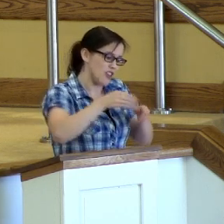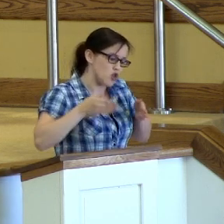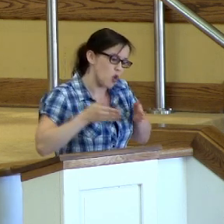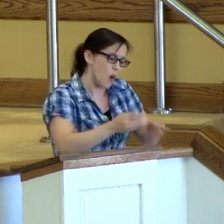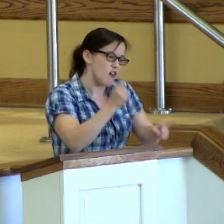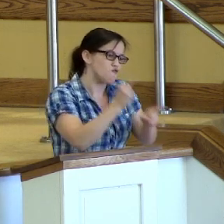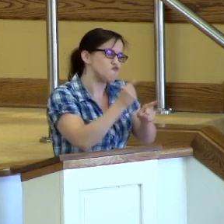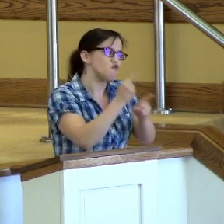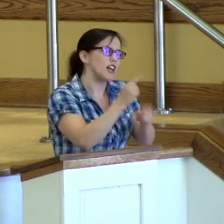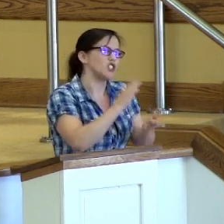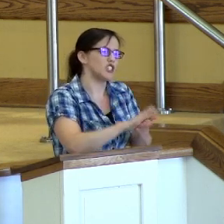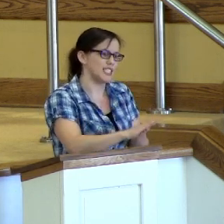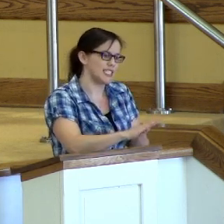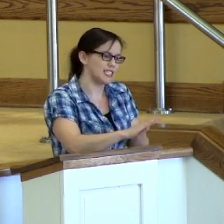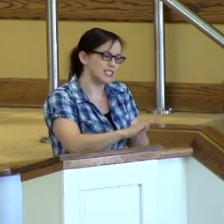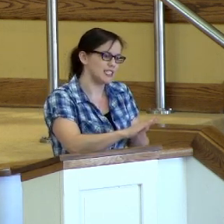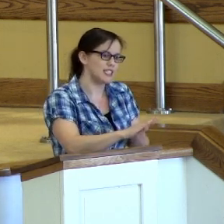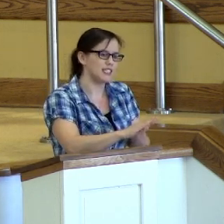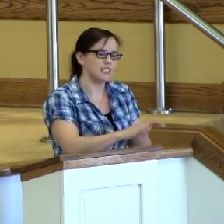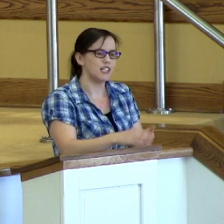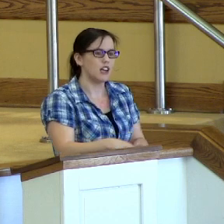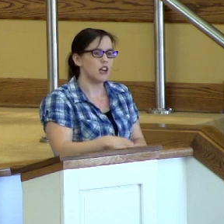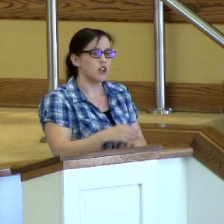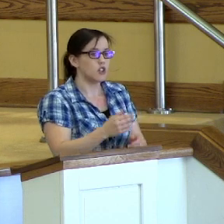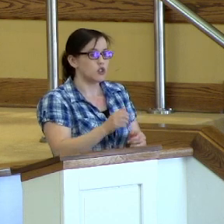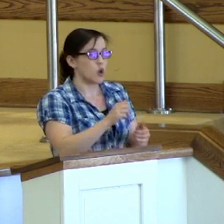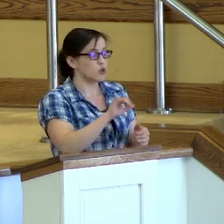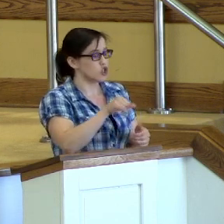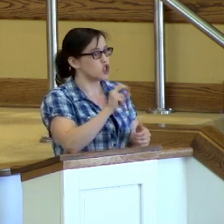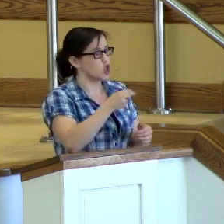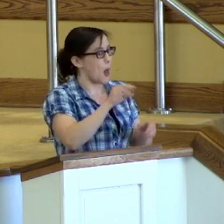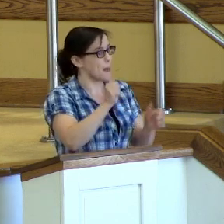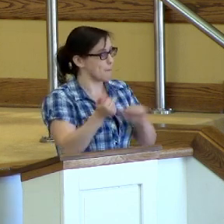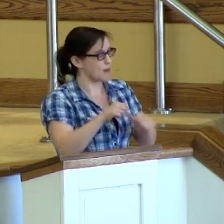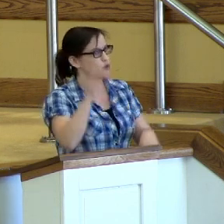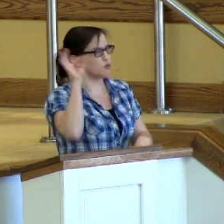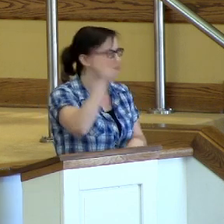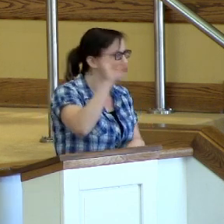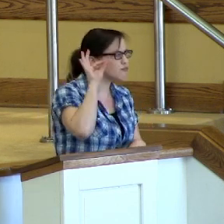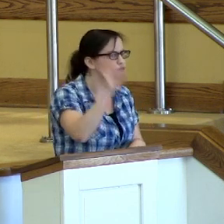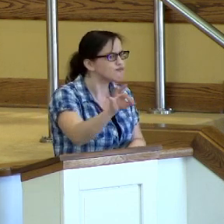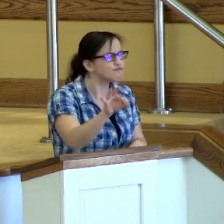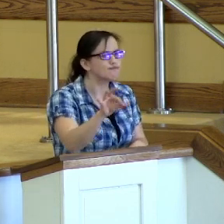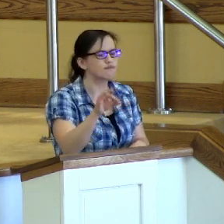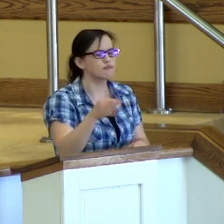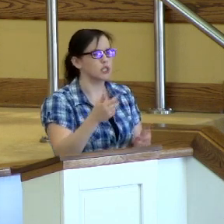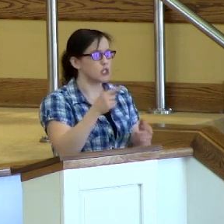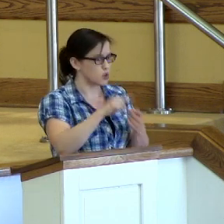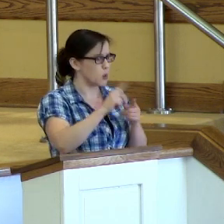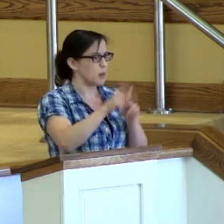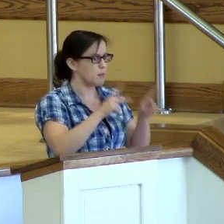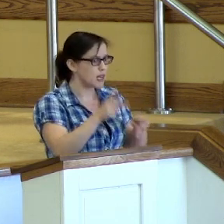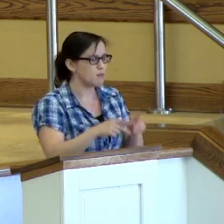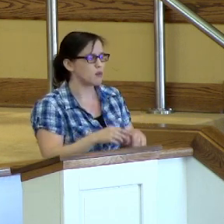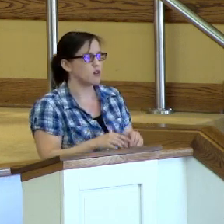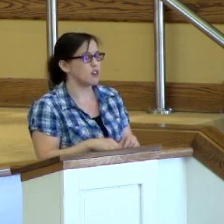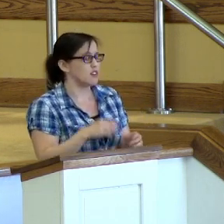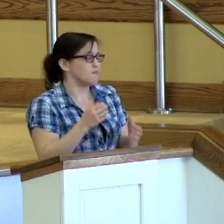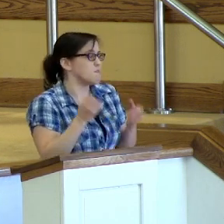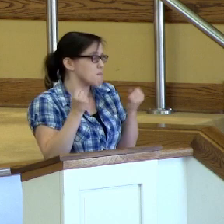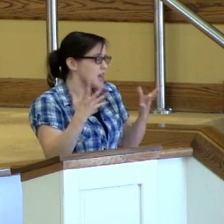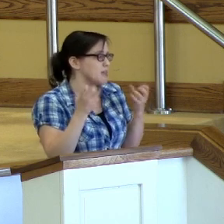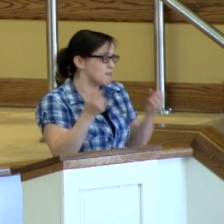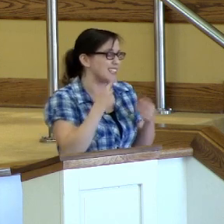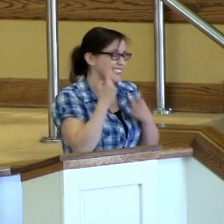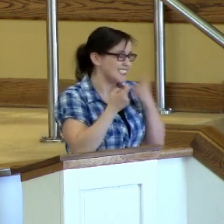the people there in Jerusalem, and he's preaching to them. And he said, you wouldn't believe, you know, the harlots and the prostitutes and the